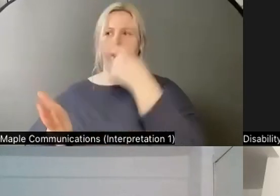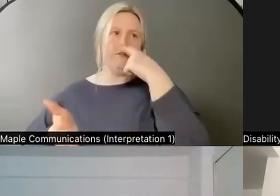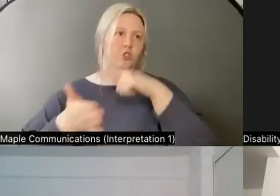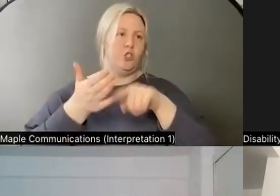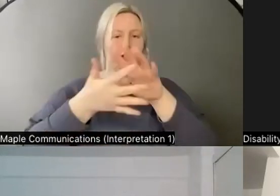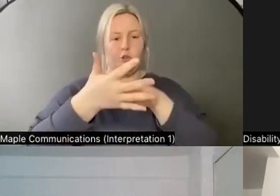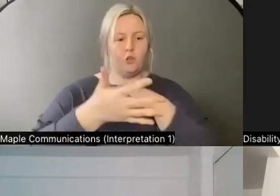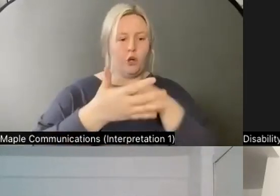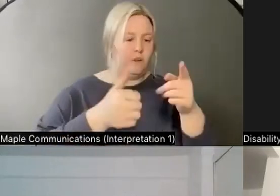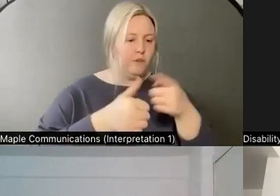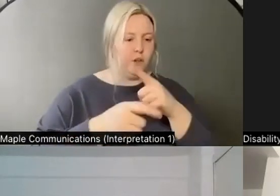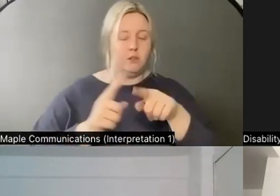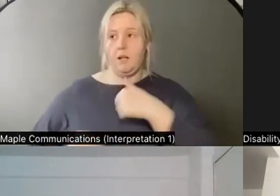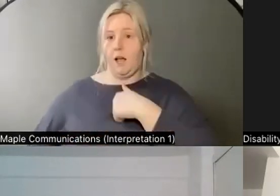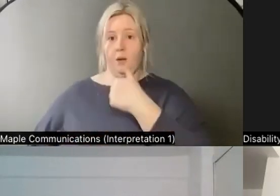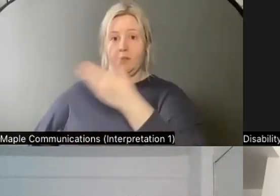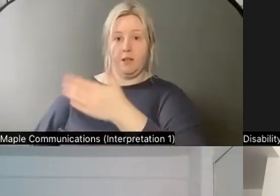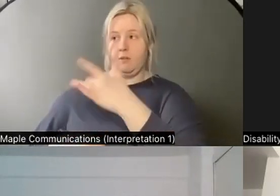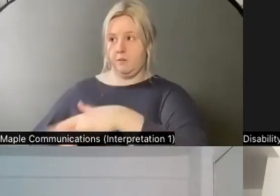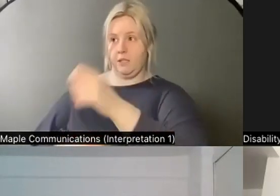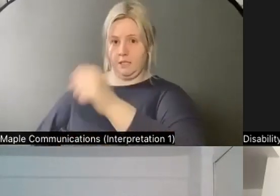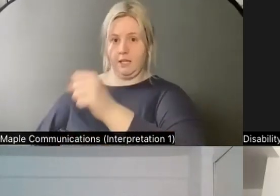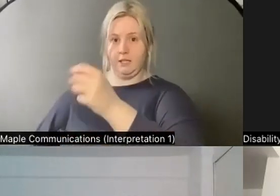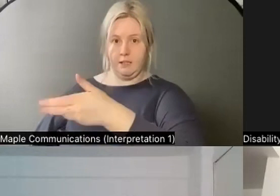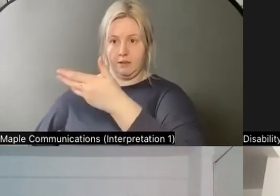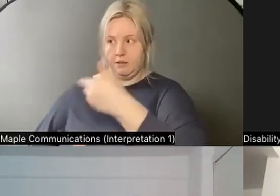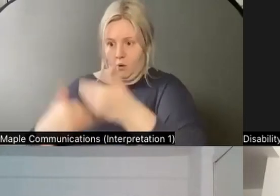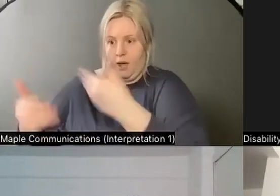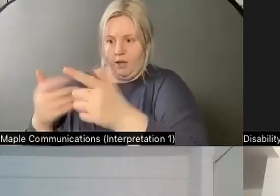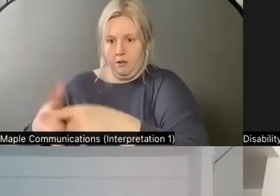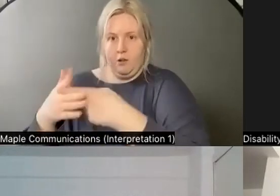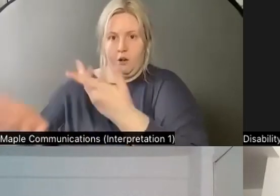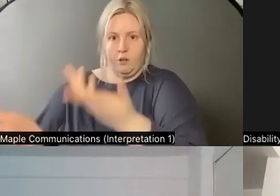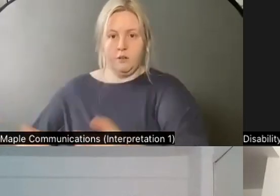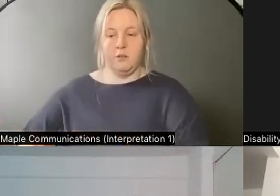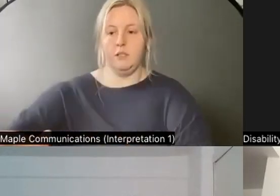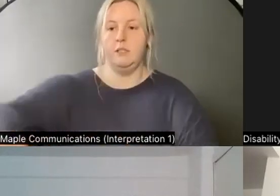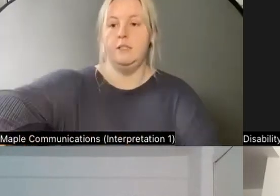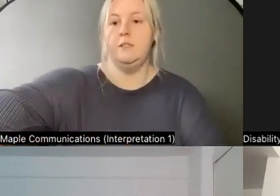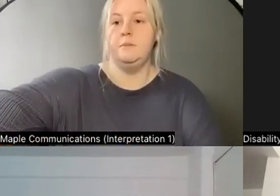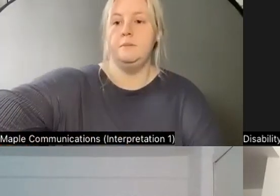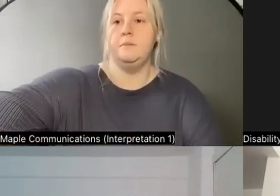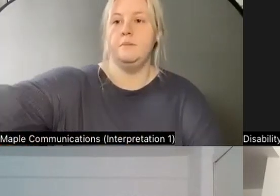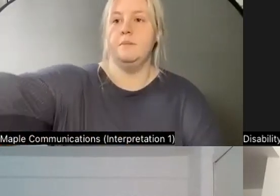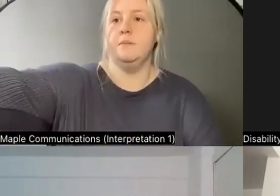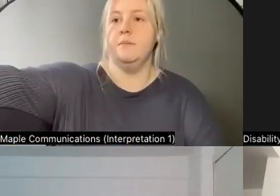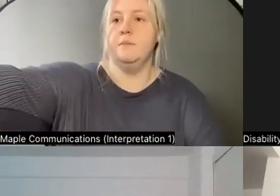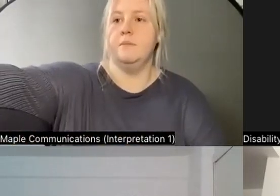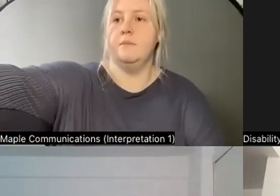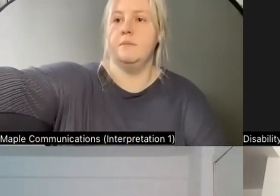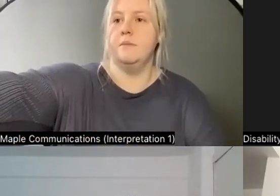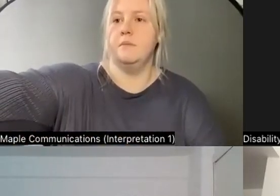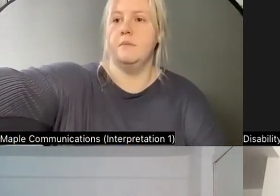but I was able to say, yes, absolutely. So I share these examples because